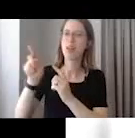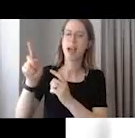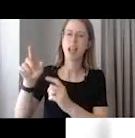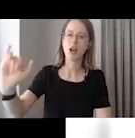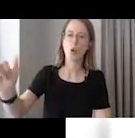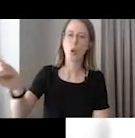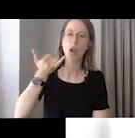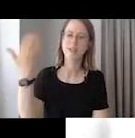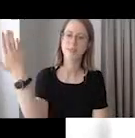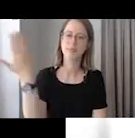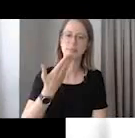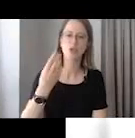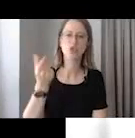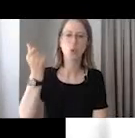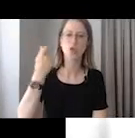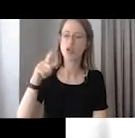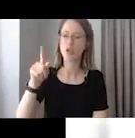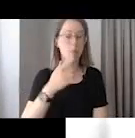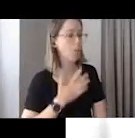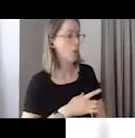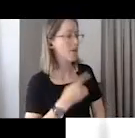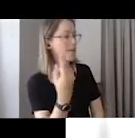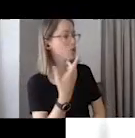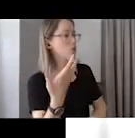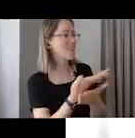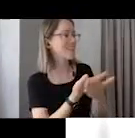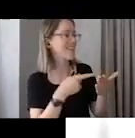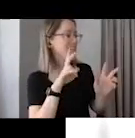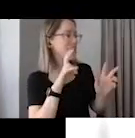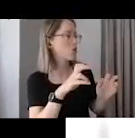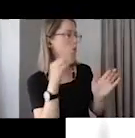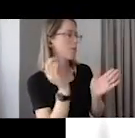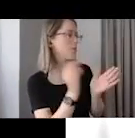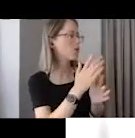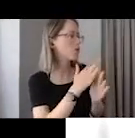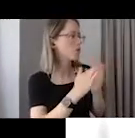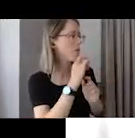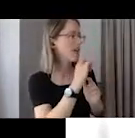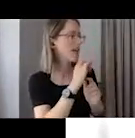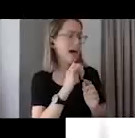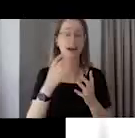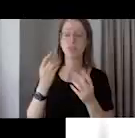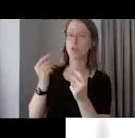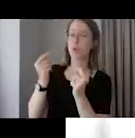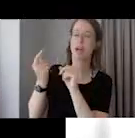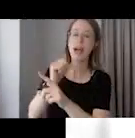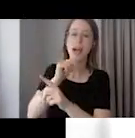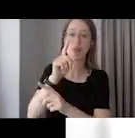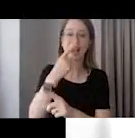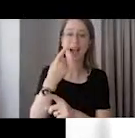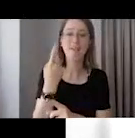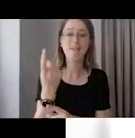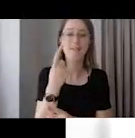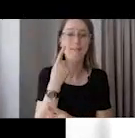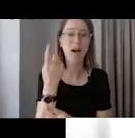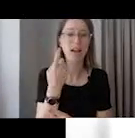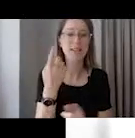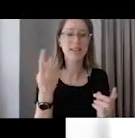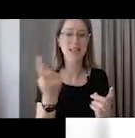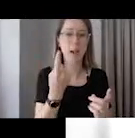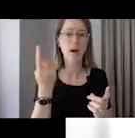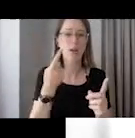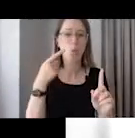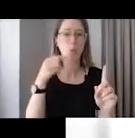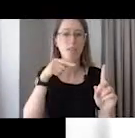Like with a short turnaround, we would like somebody to discuss on this. And if we're not able to find somebody with exactly